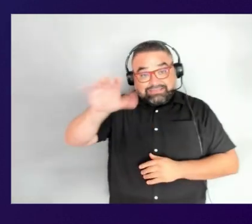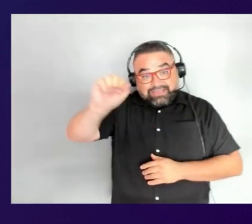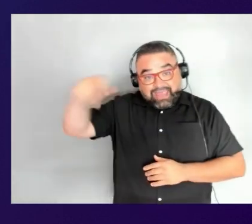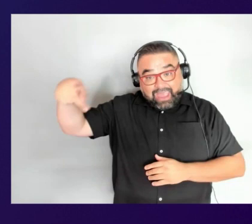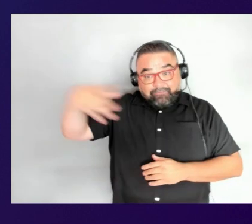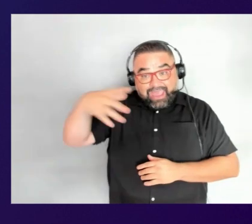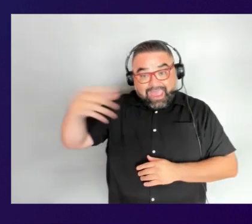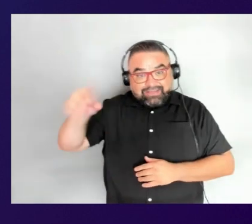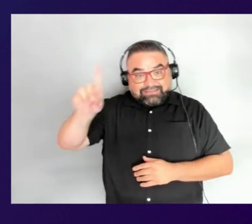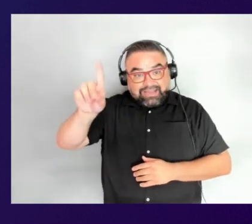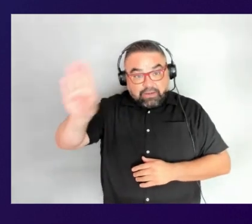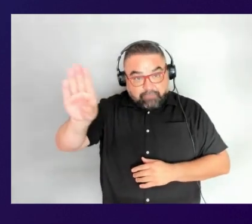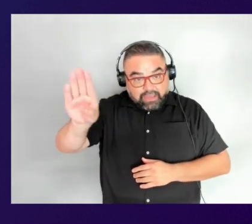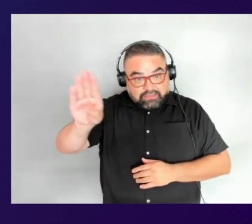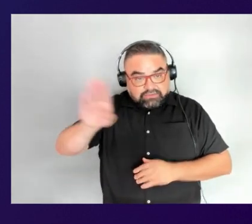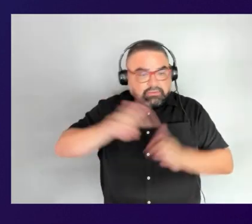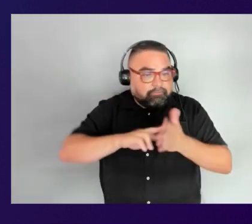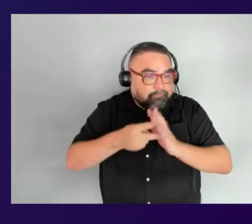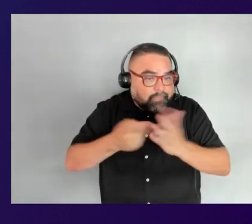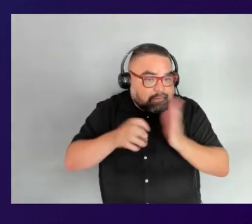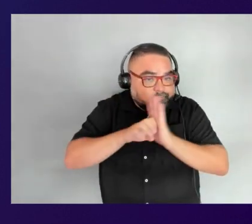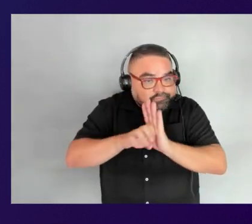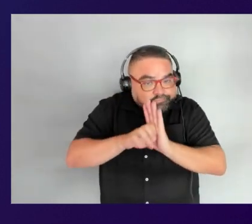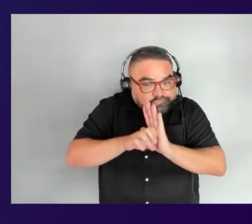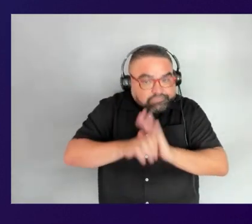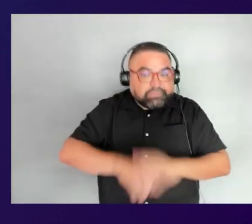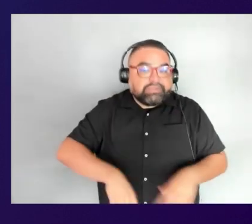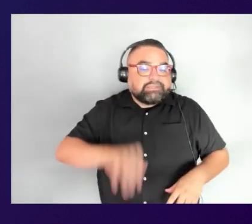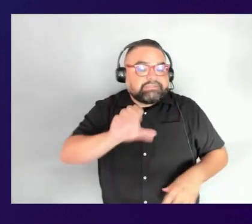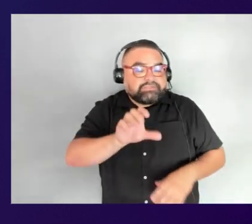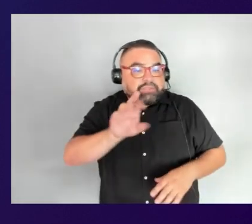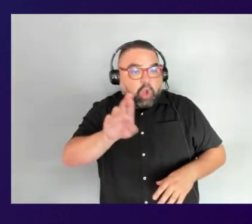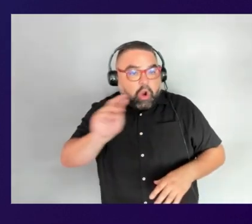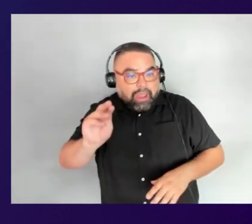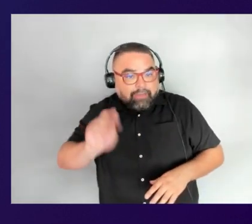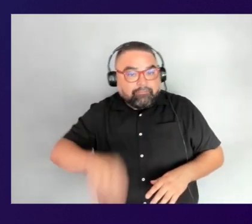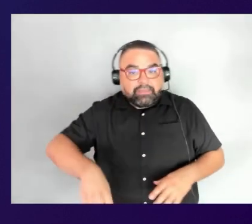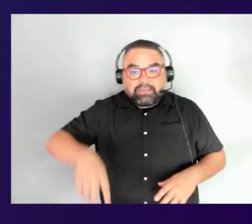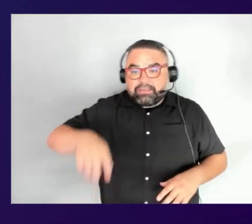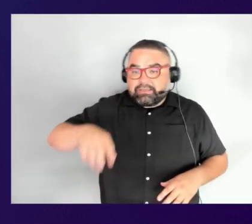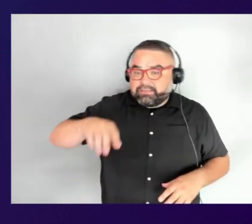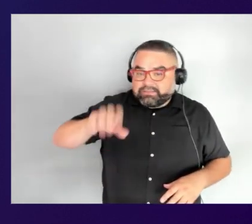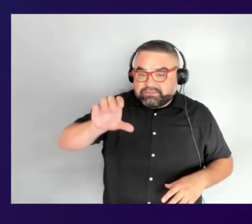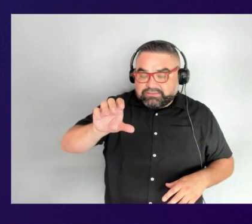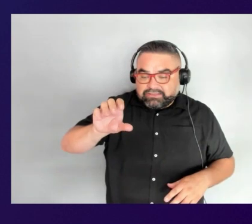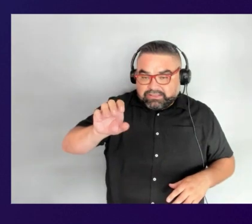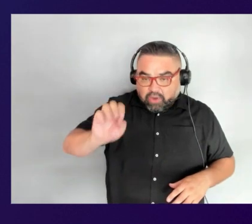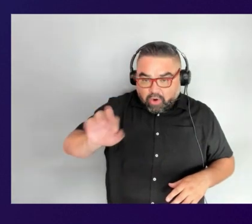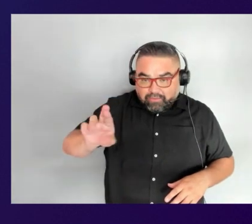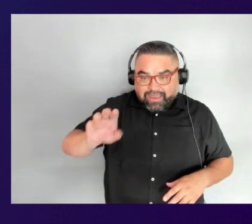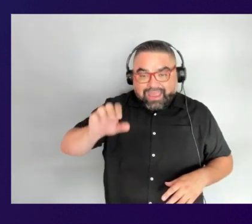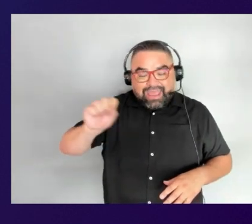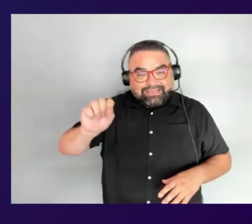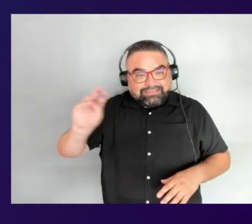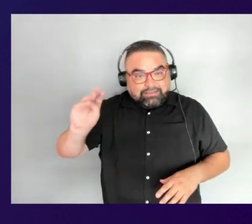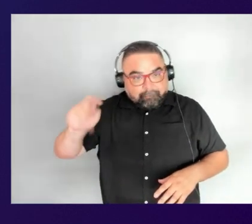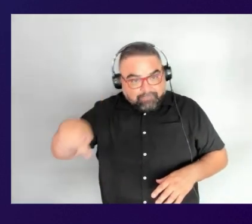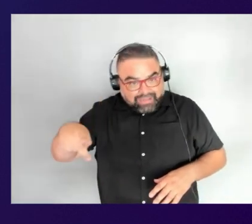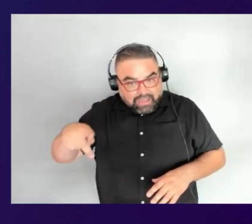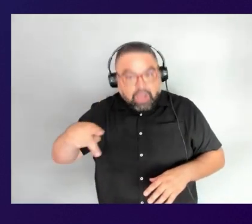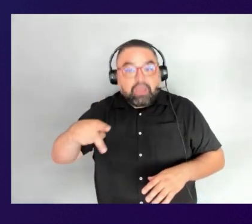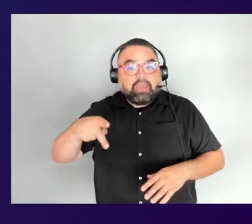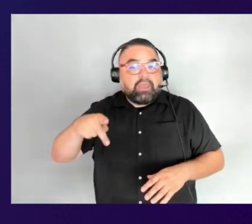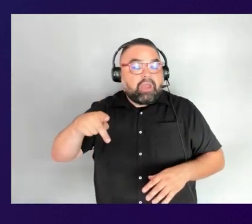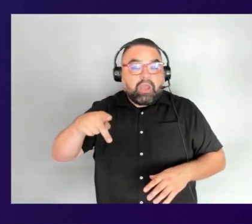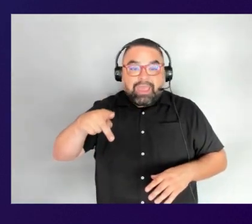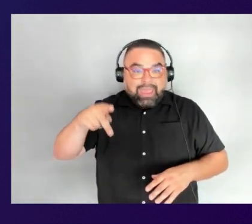and this could range from things like a CRM or ERP application to an SAP application that's leveraging a